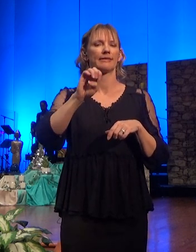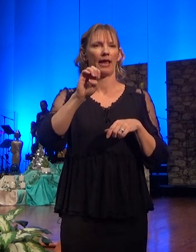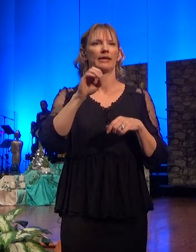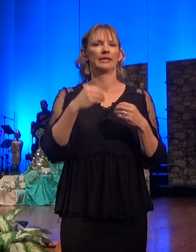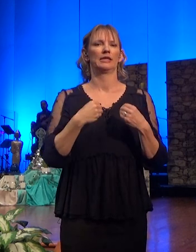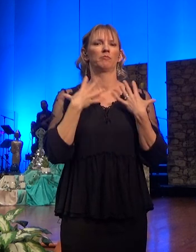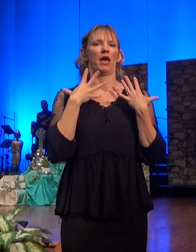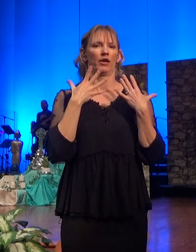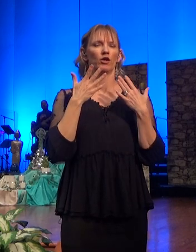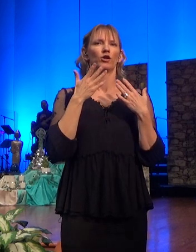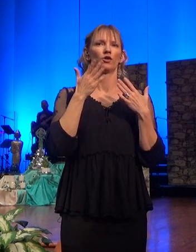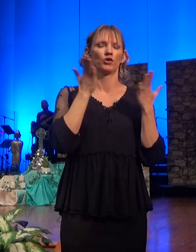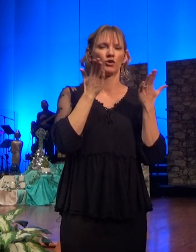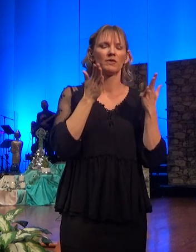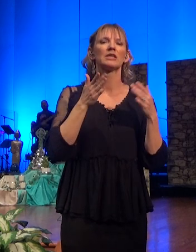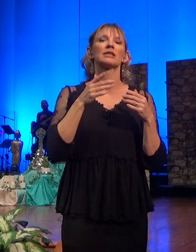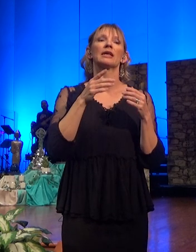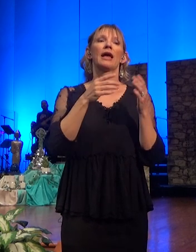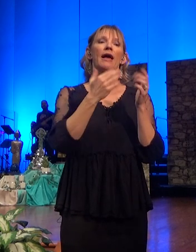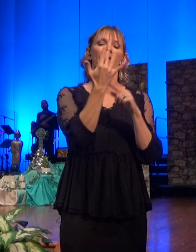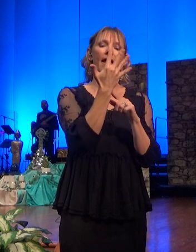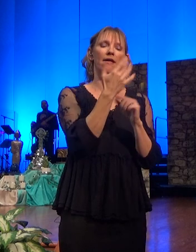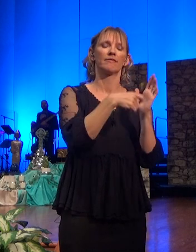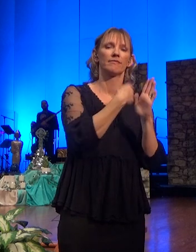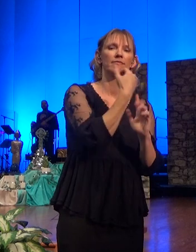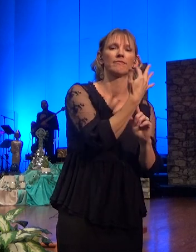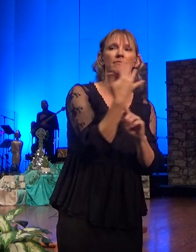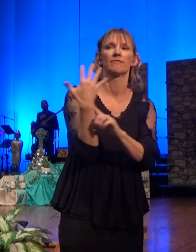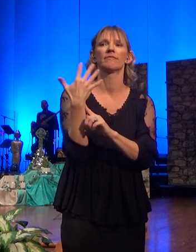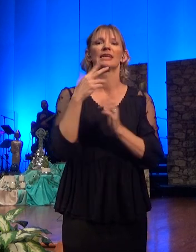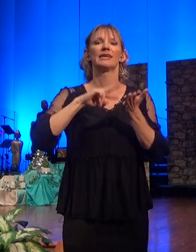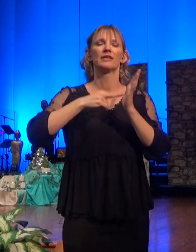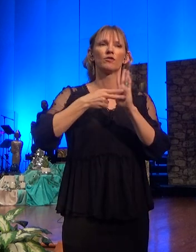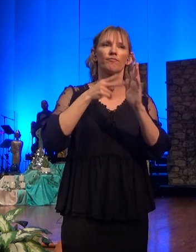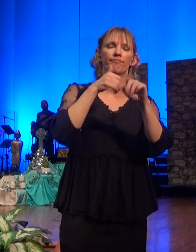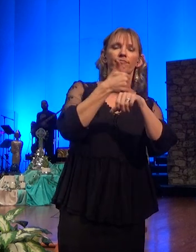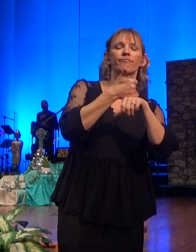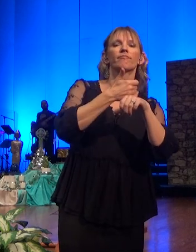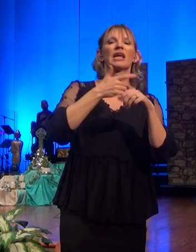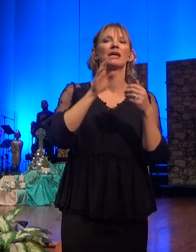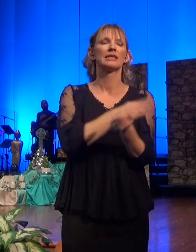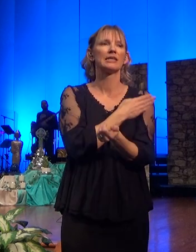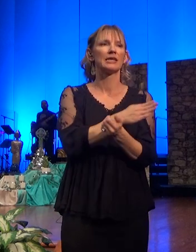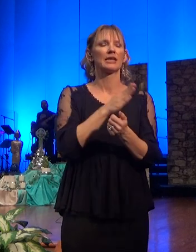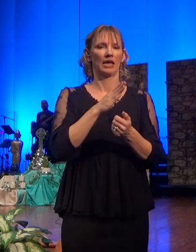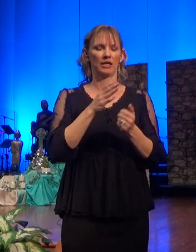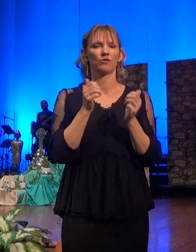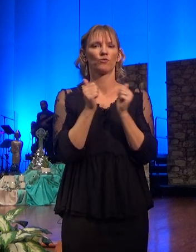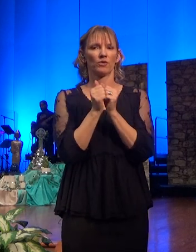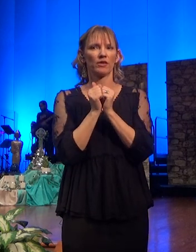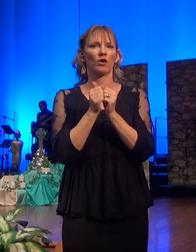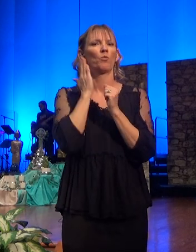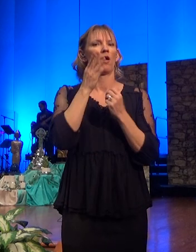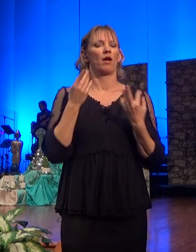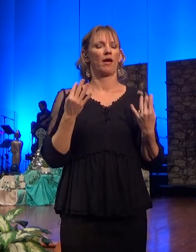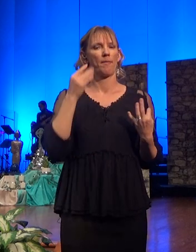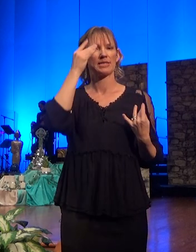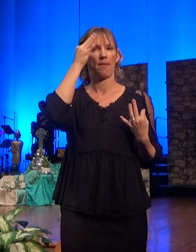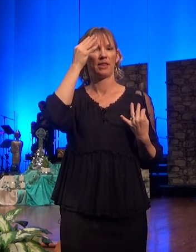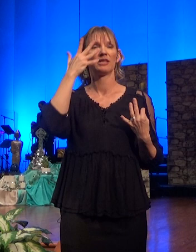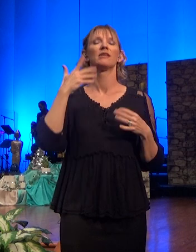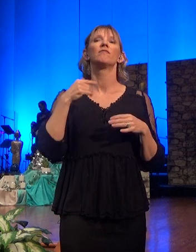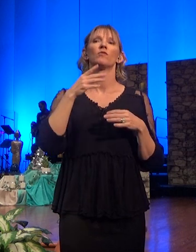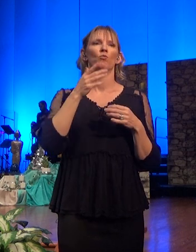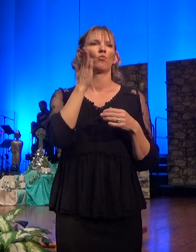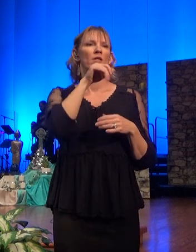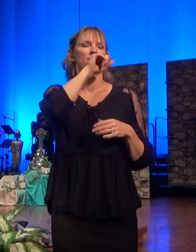be lighting candles, setting intentions, singing and chanting together. It will be very contemplative, so we'd love to have you right here